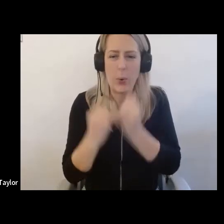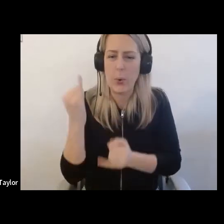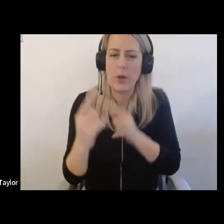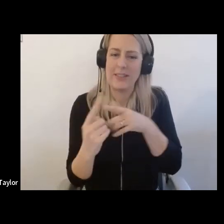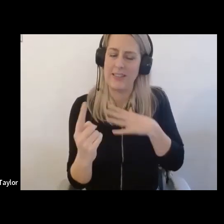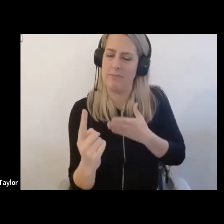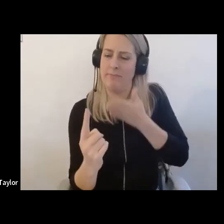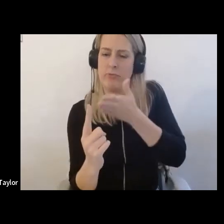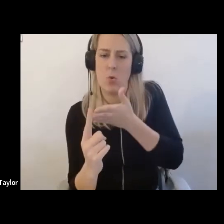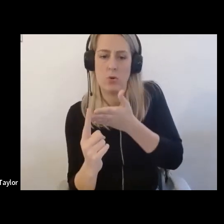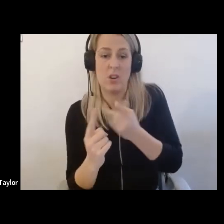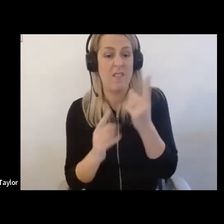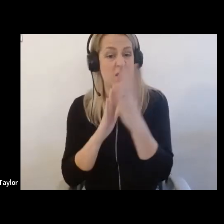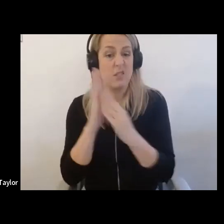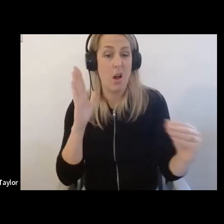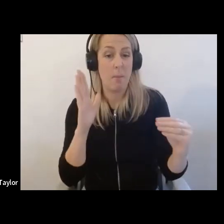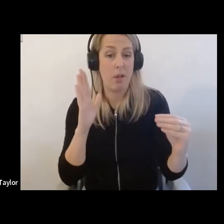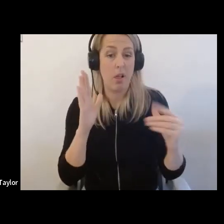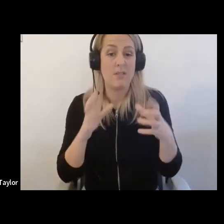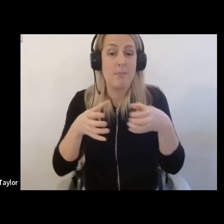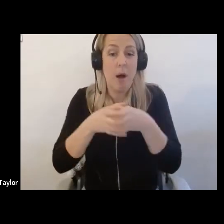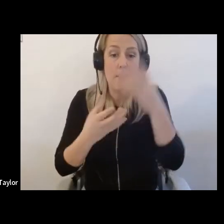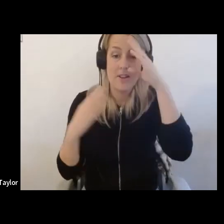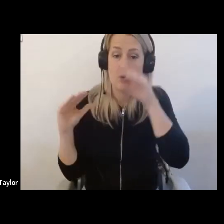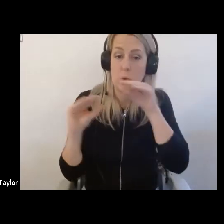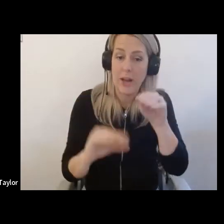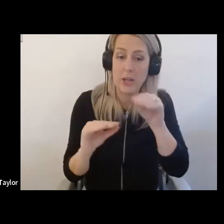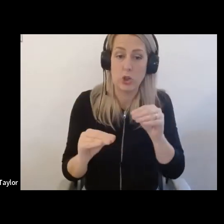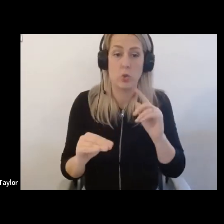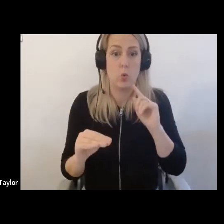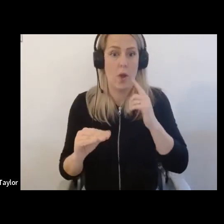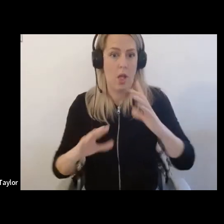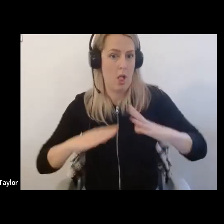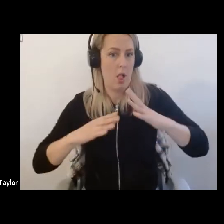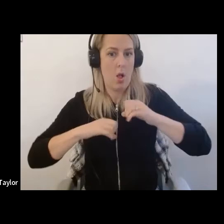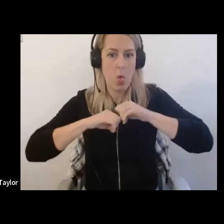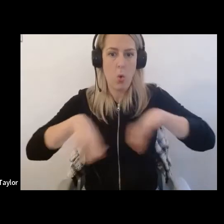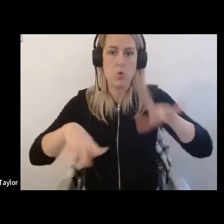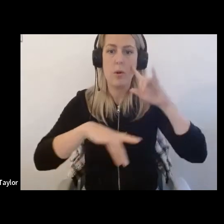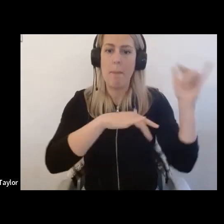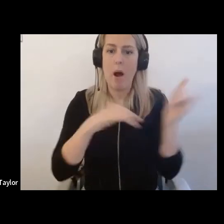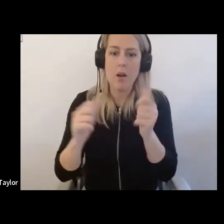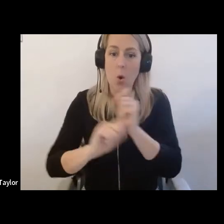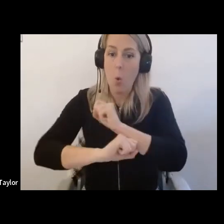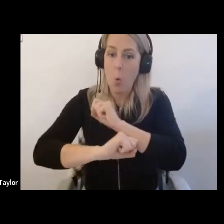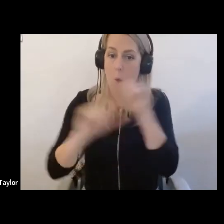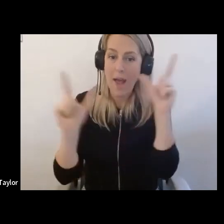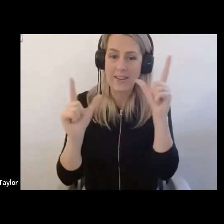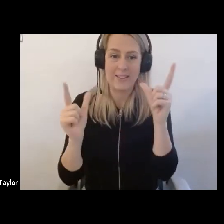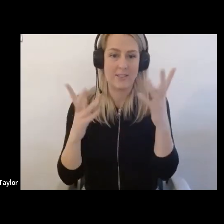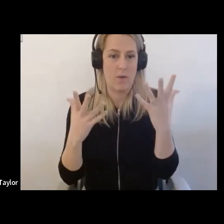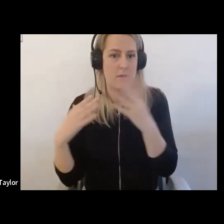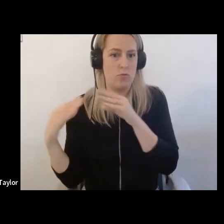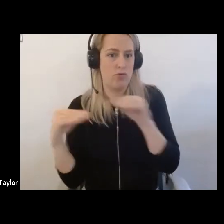pilot on awareness raising and training in mainstream secondary schools. And that pilot, as